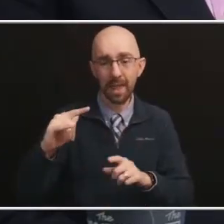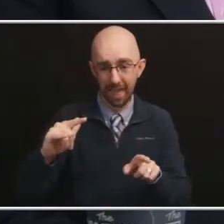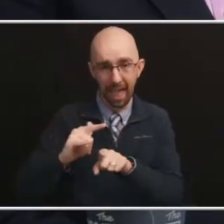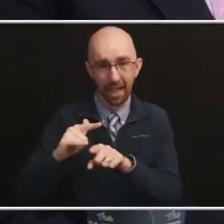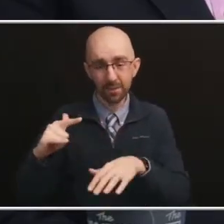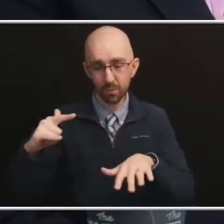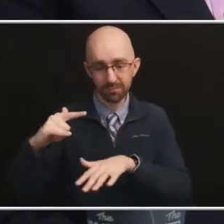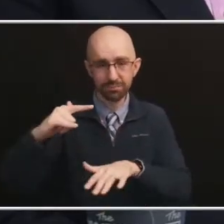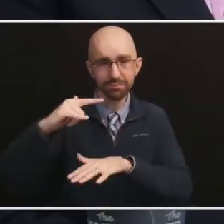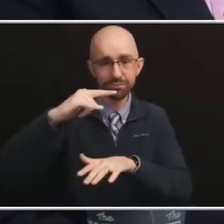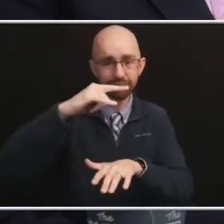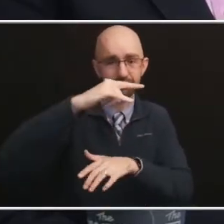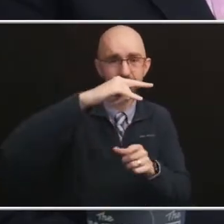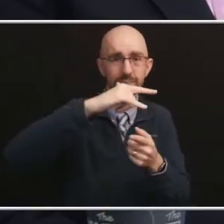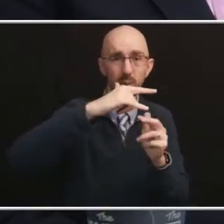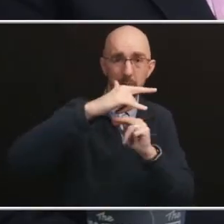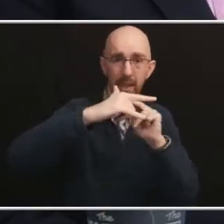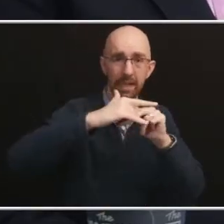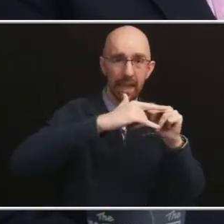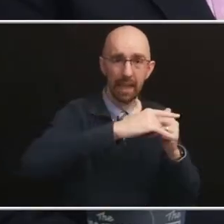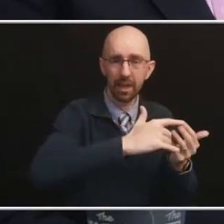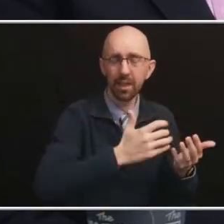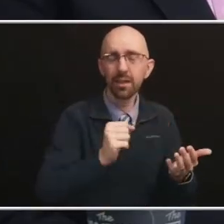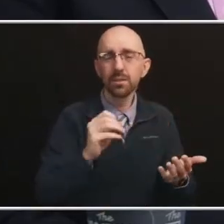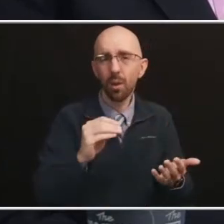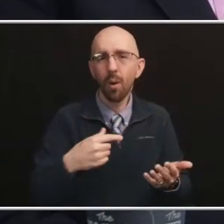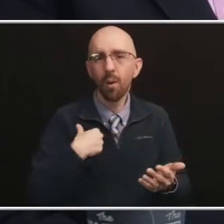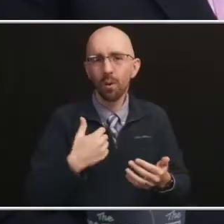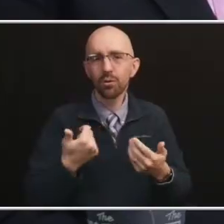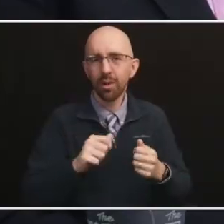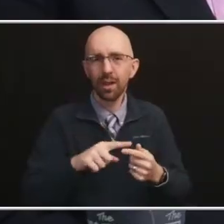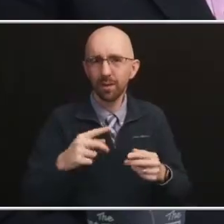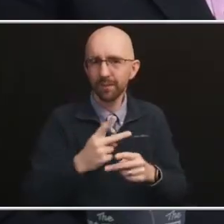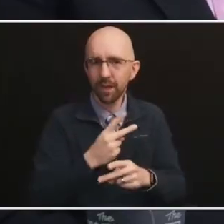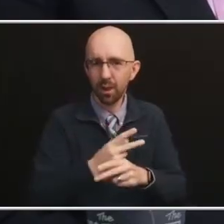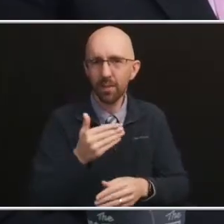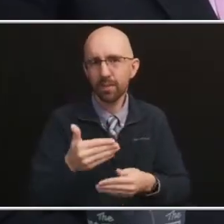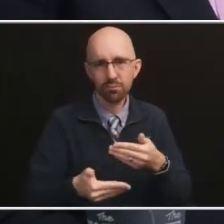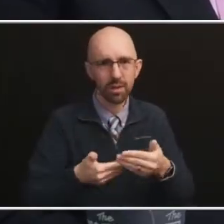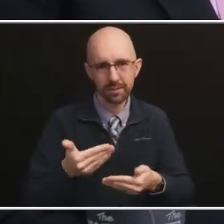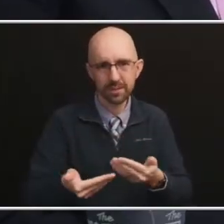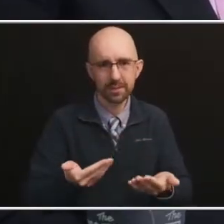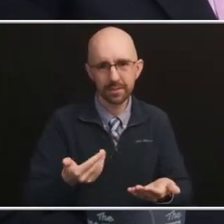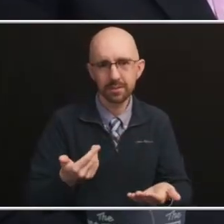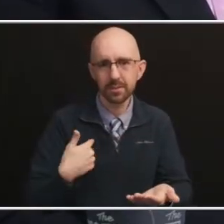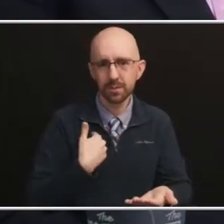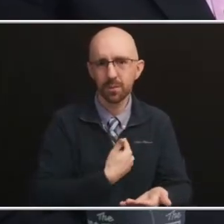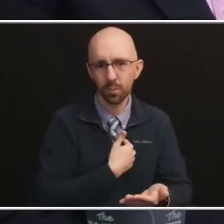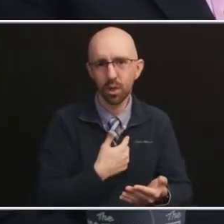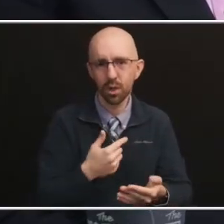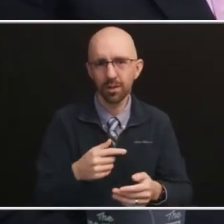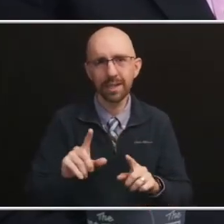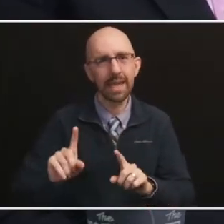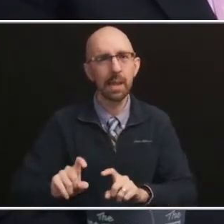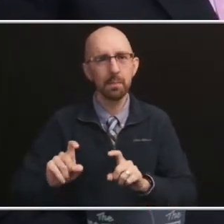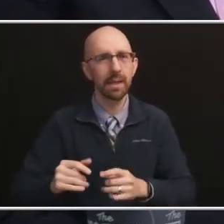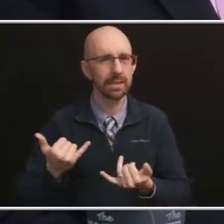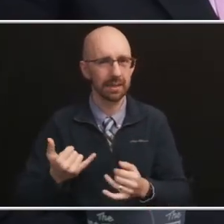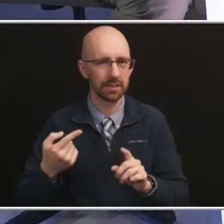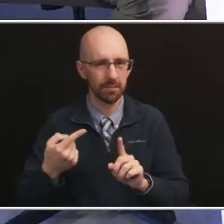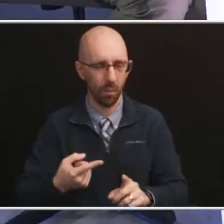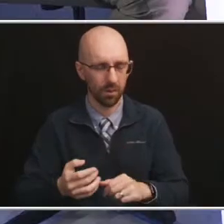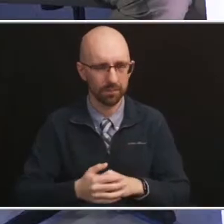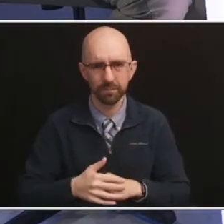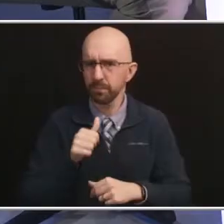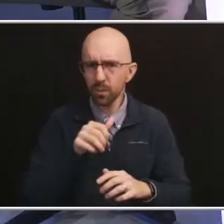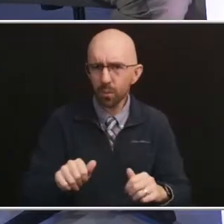is, all of the systems Right. are. Yeah. So we're still just trying to figure out processes. So we are guinea pigs at this point that are. But don't give up.